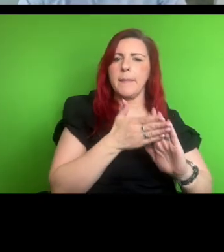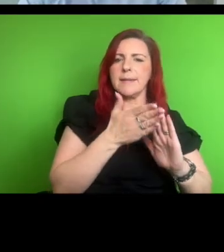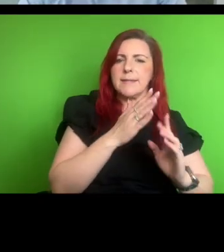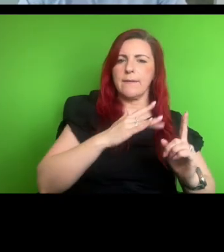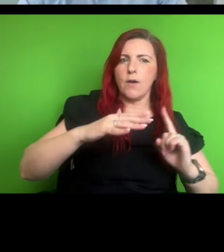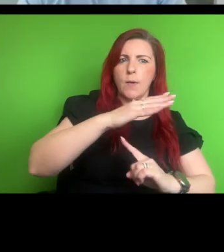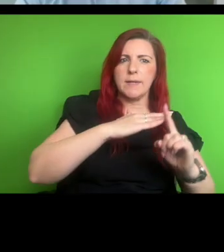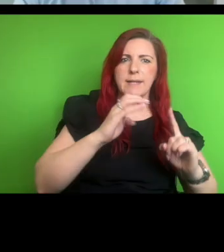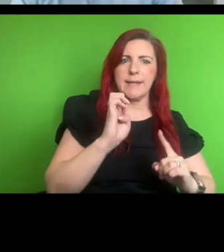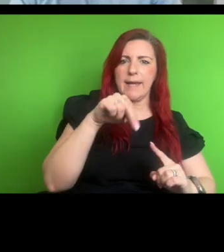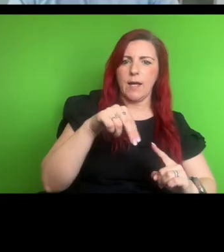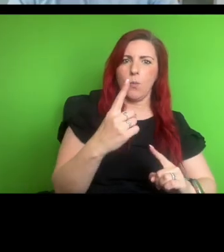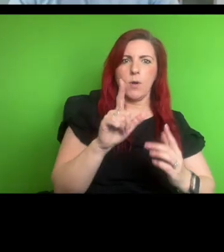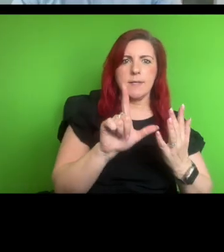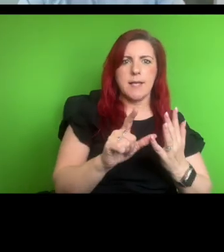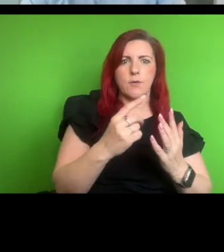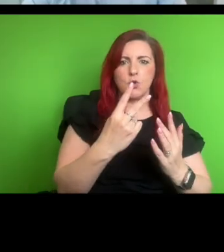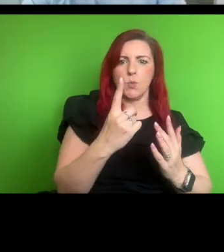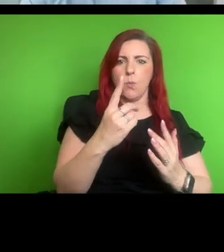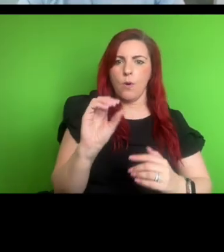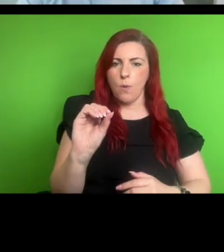17210. So they're being revised at the moment.